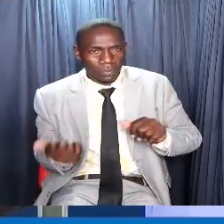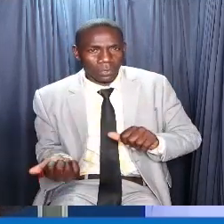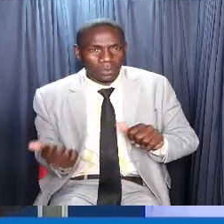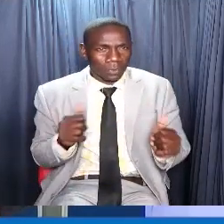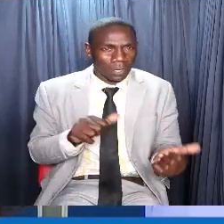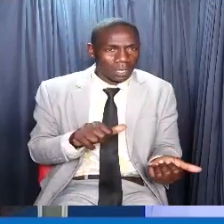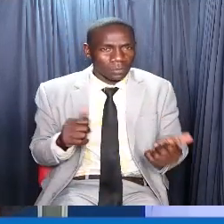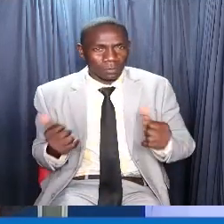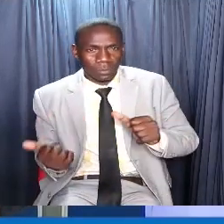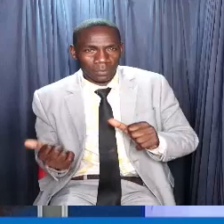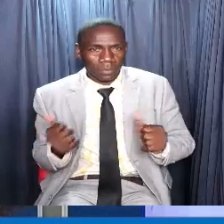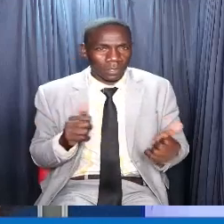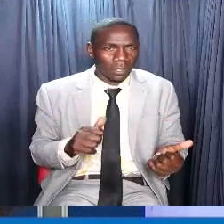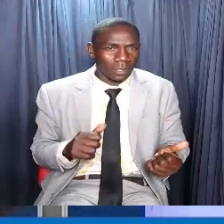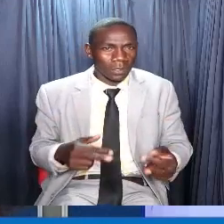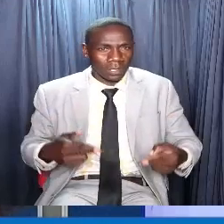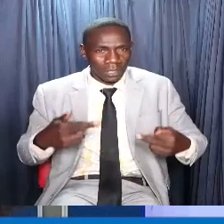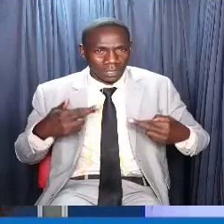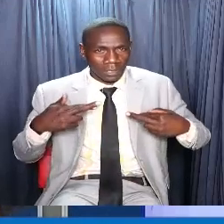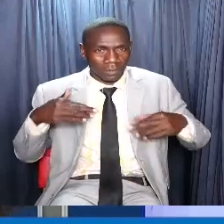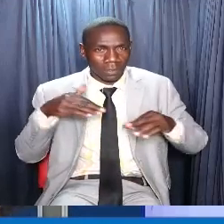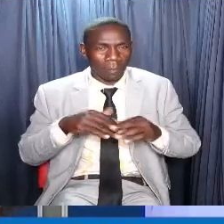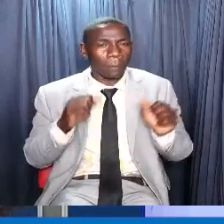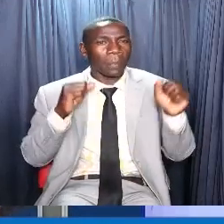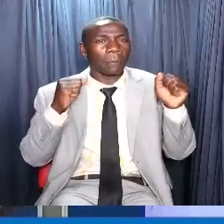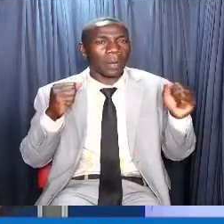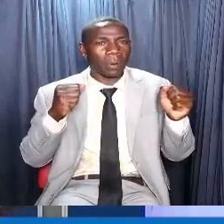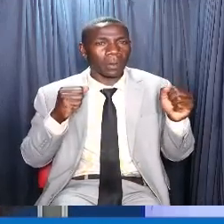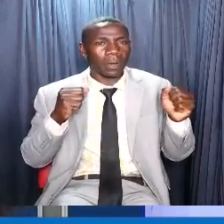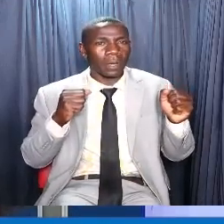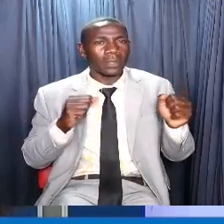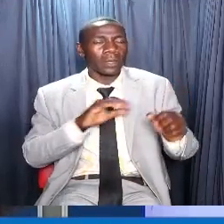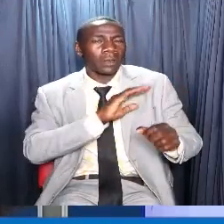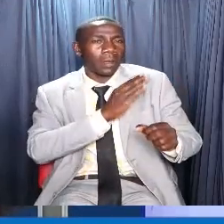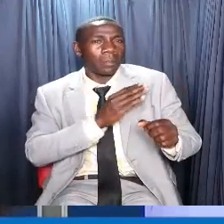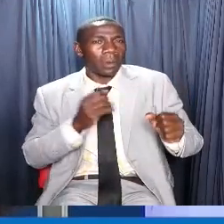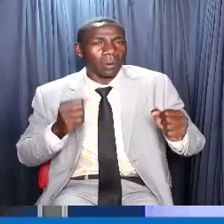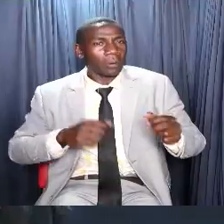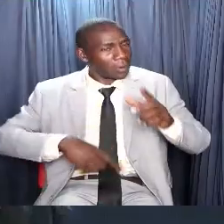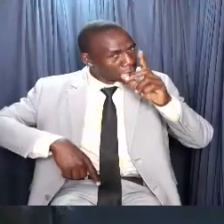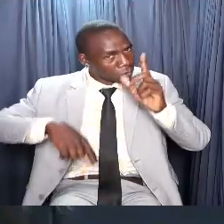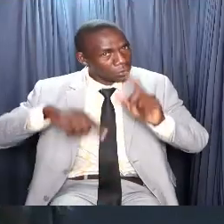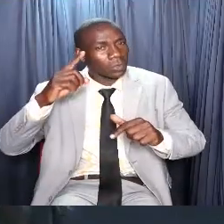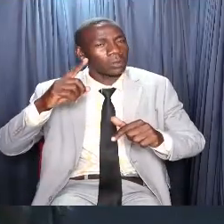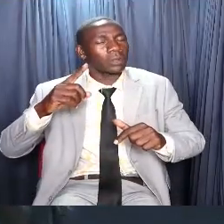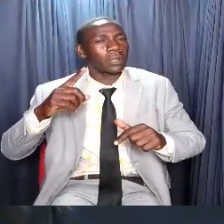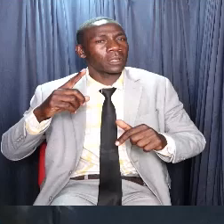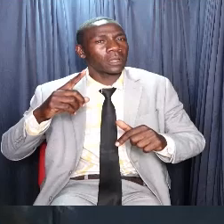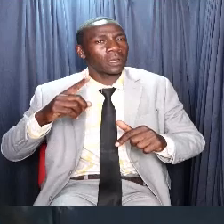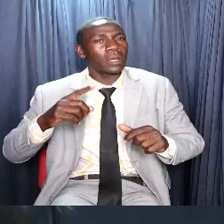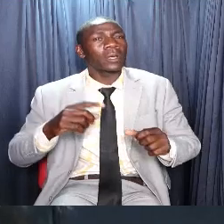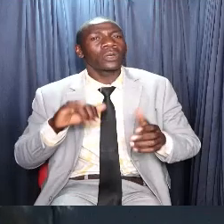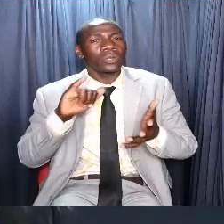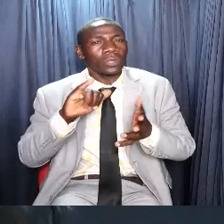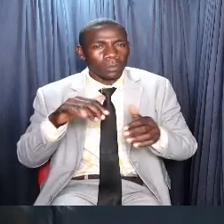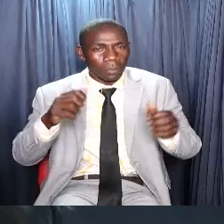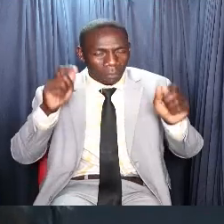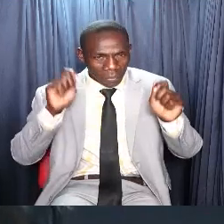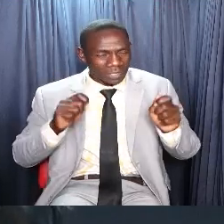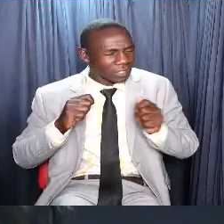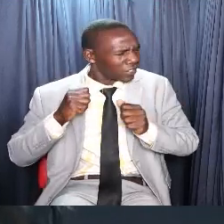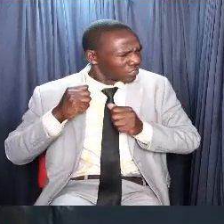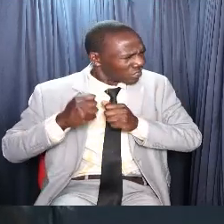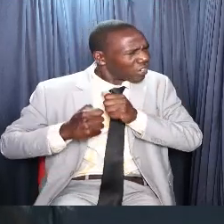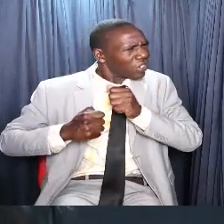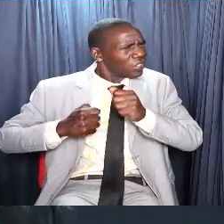of John the Baptist, unapatikana kwa ndigi, is obtained by power. Na ni wenye ndigi ndio wanaoshinda. Those who are strong will inherit. Nguvu mieleka. It's until